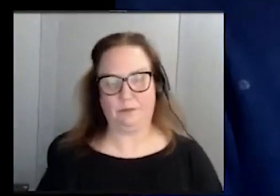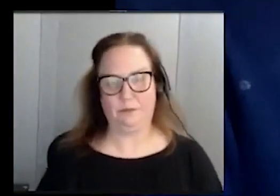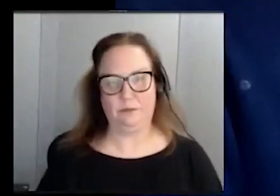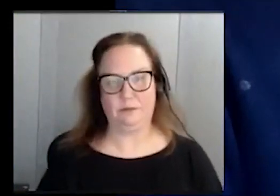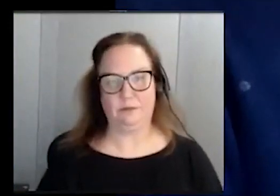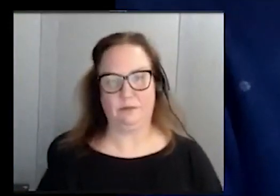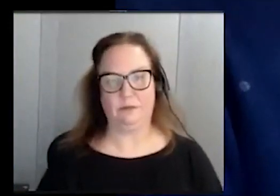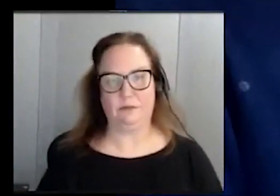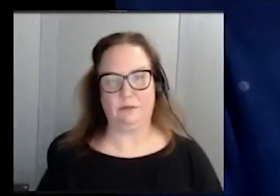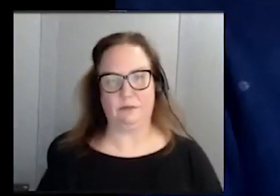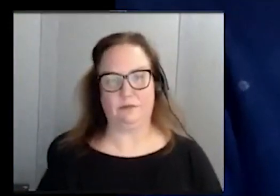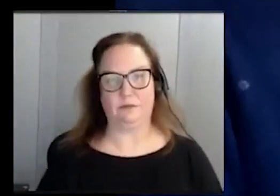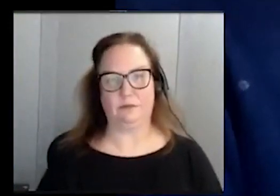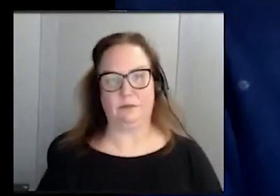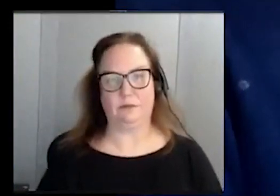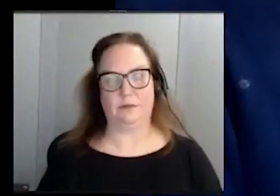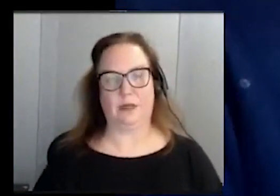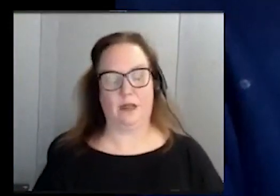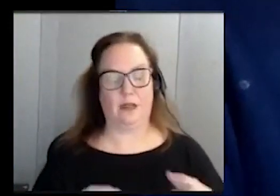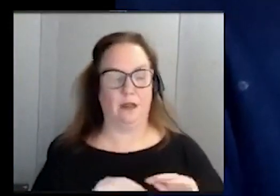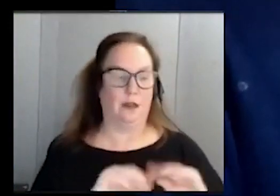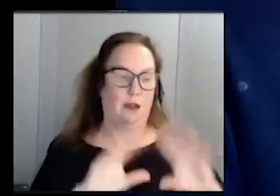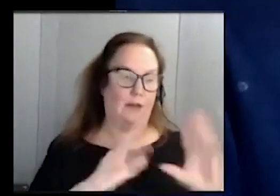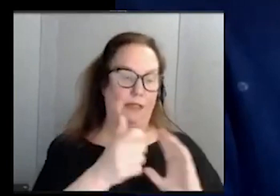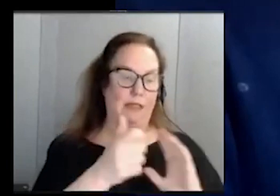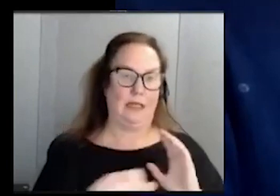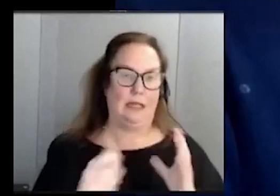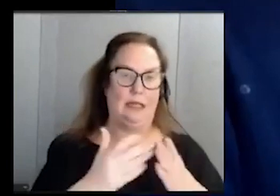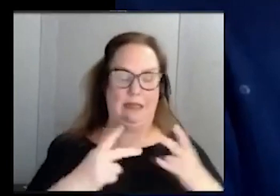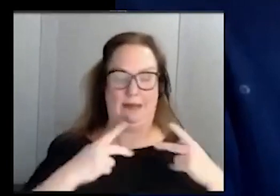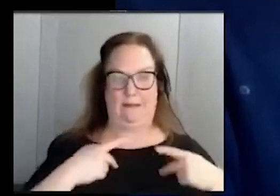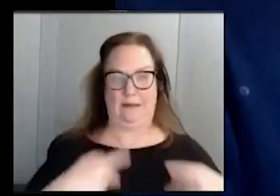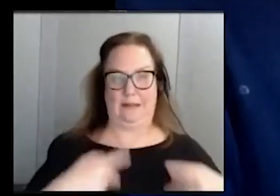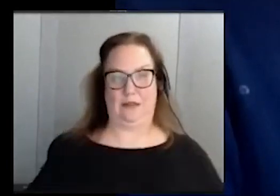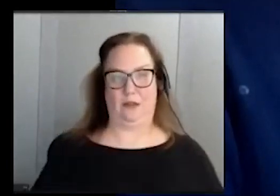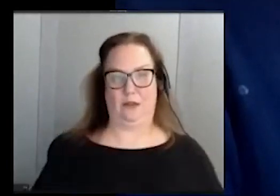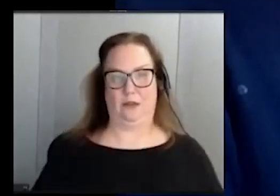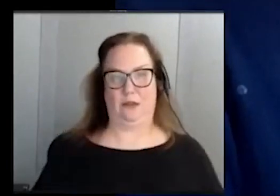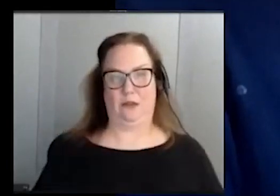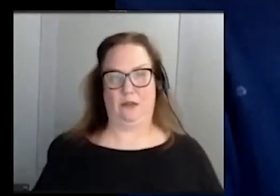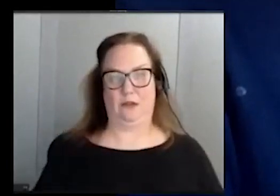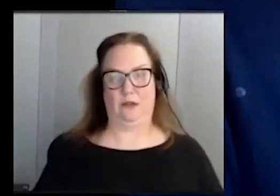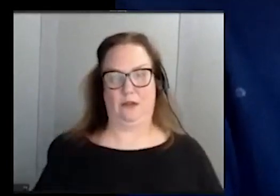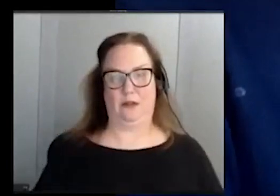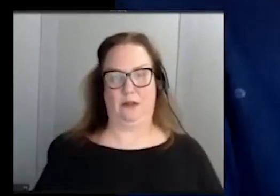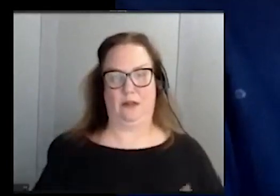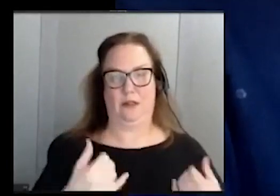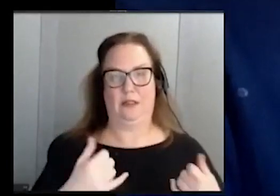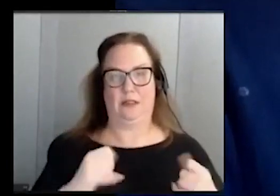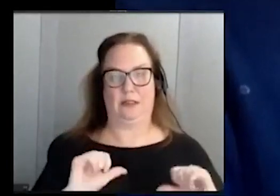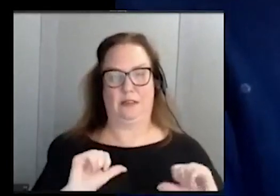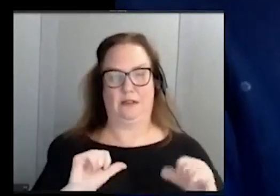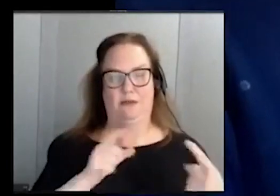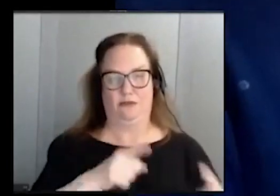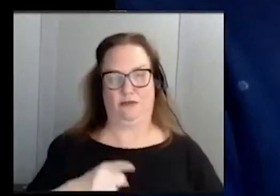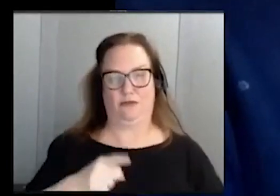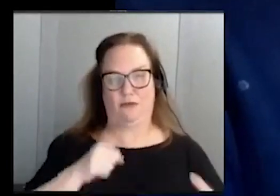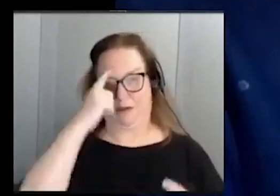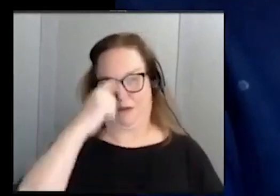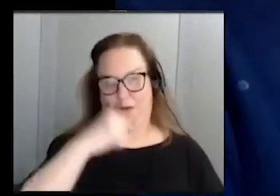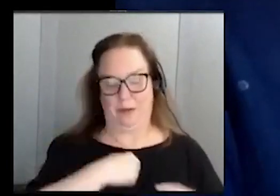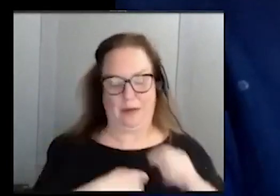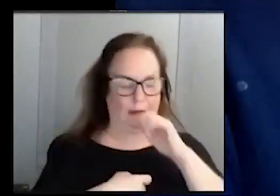Obviously, anything too physical is still a bit of a stretch at times.